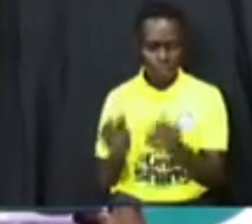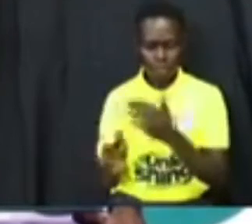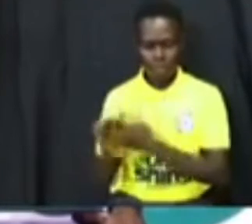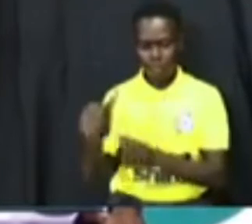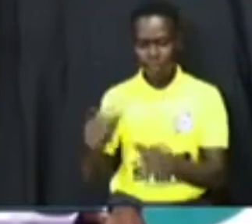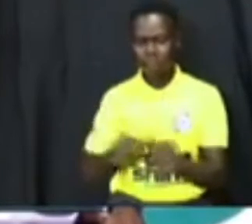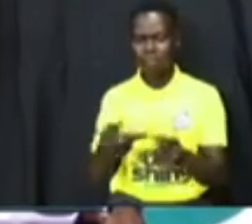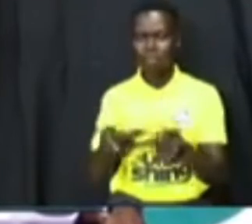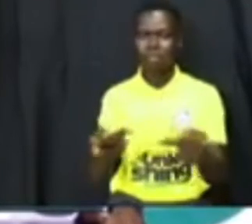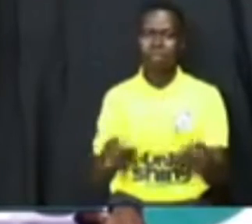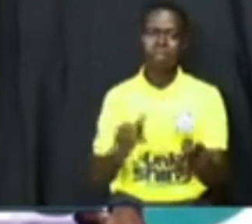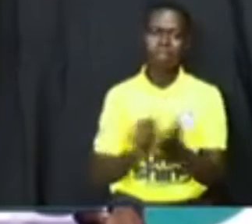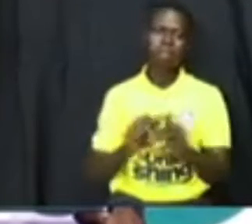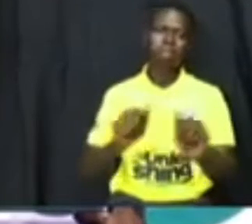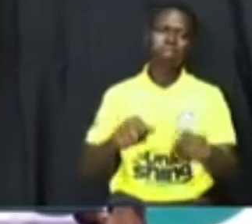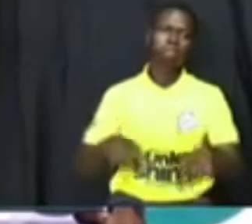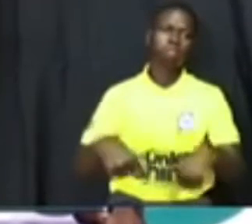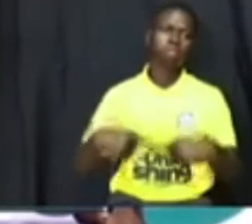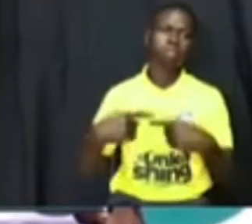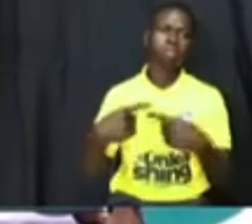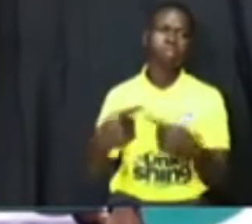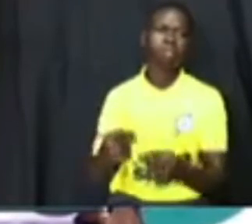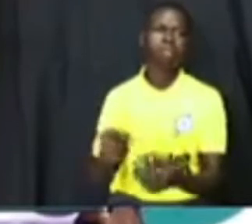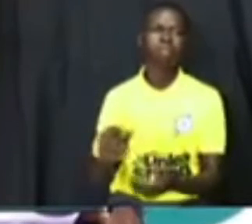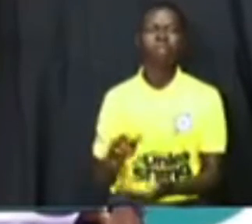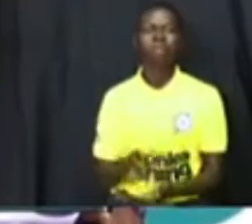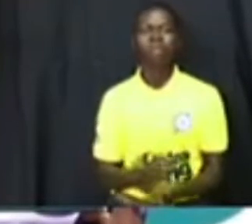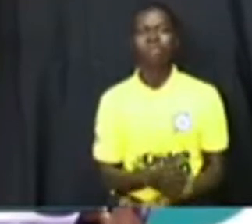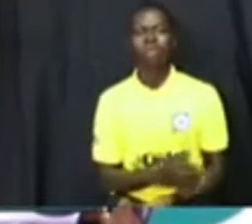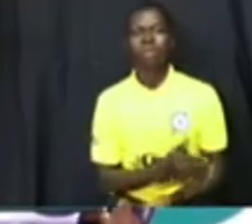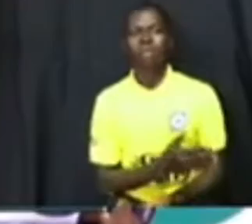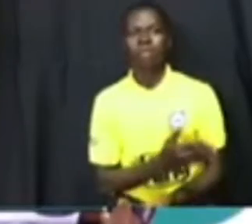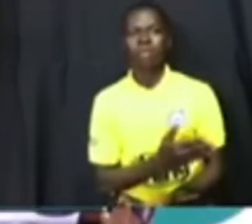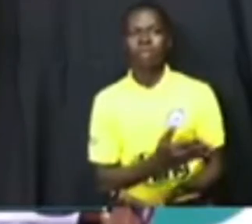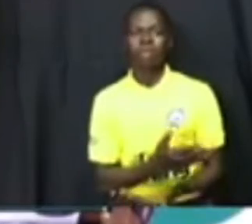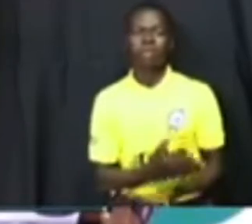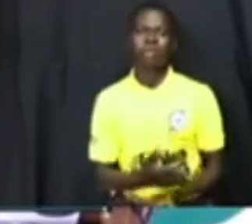Sweep over my soul.